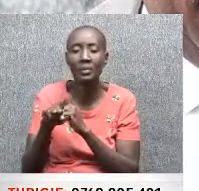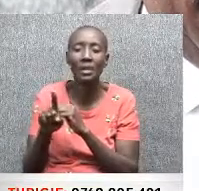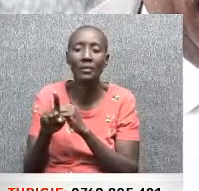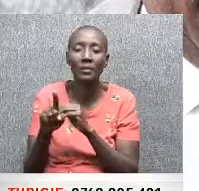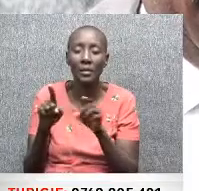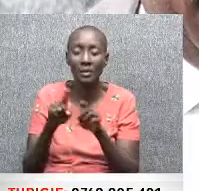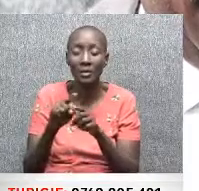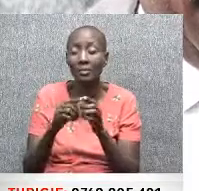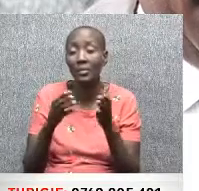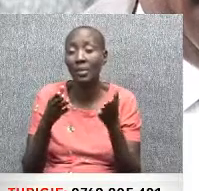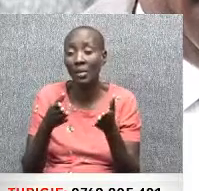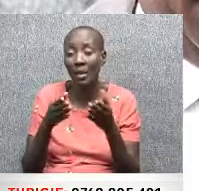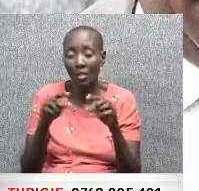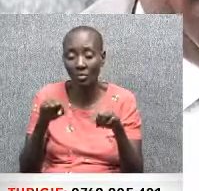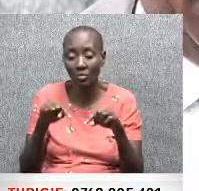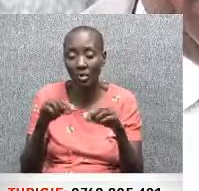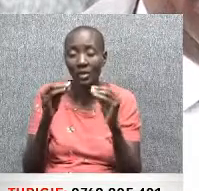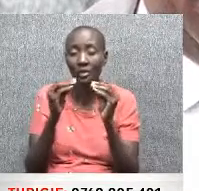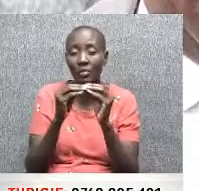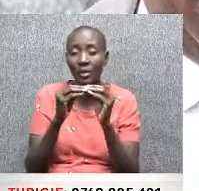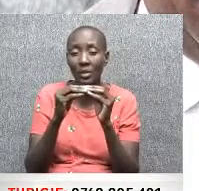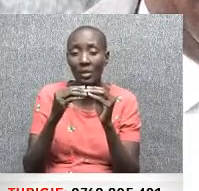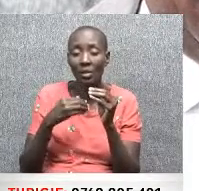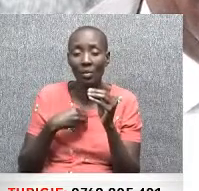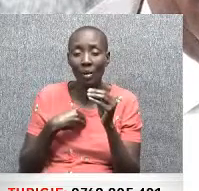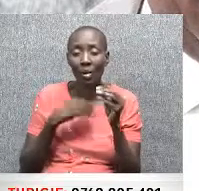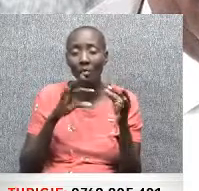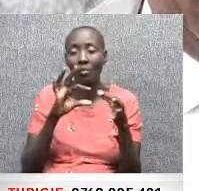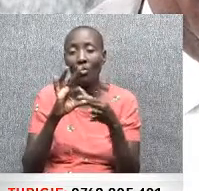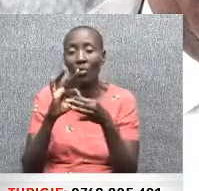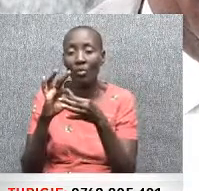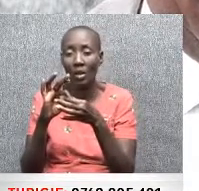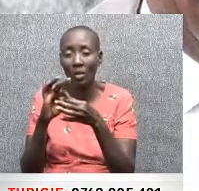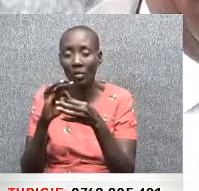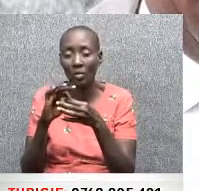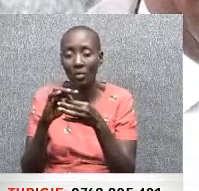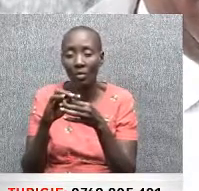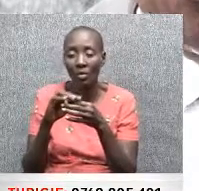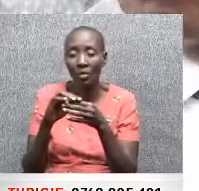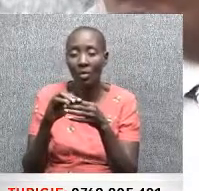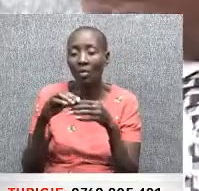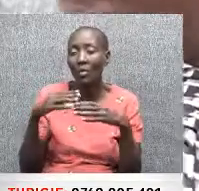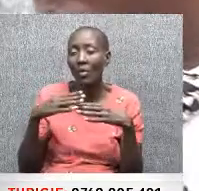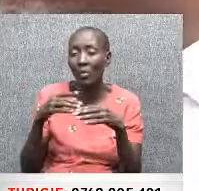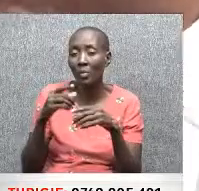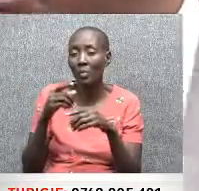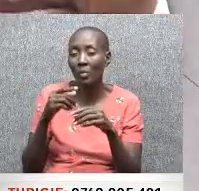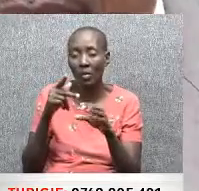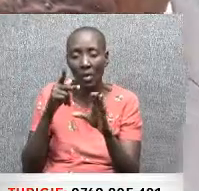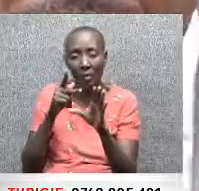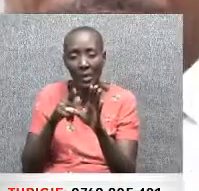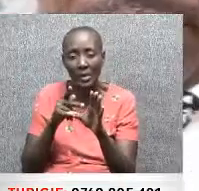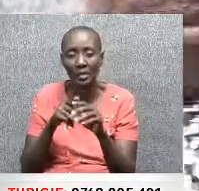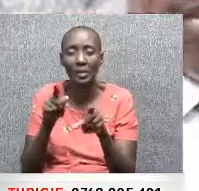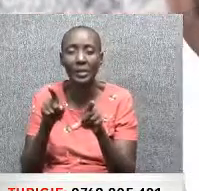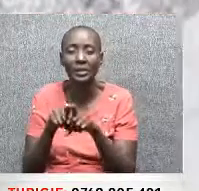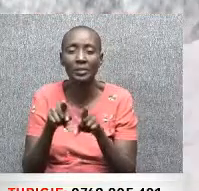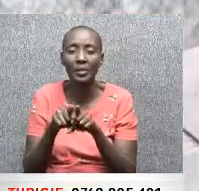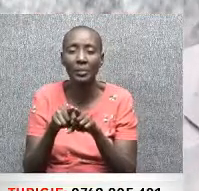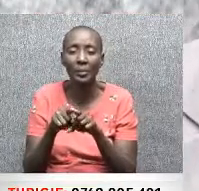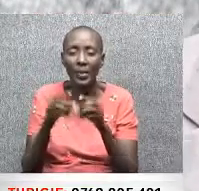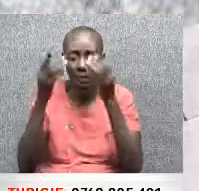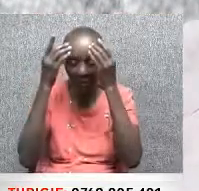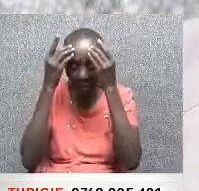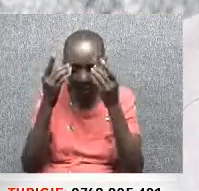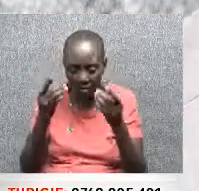here in today's meeting we have muungano wa wanavijiji. They are part of people who are participating because these decisions we are